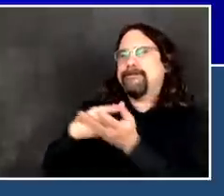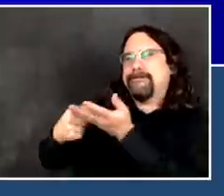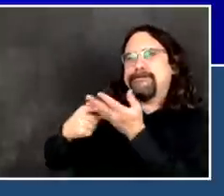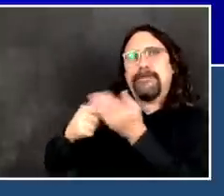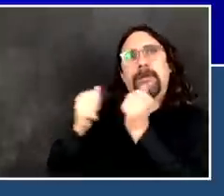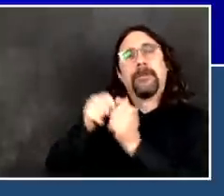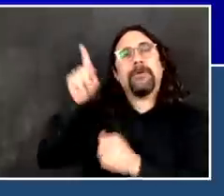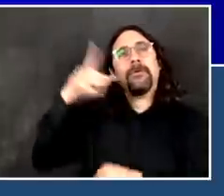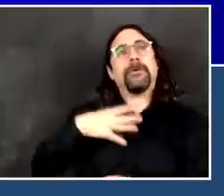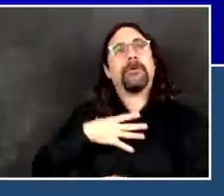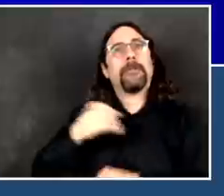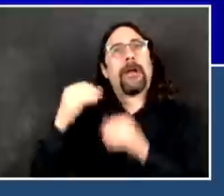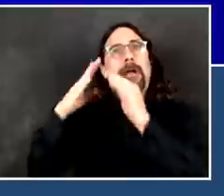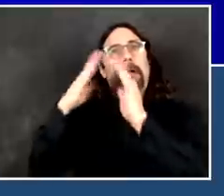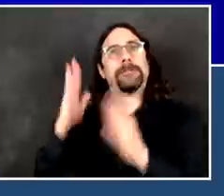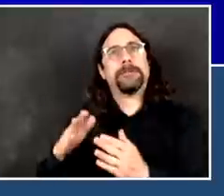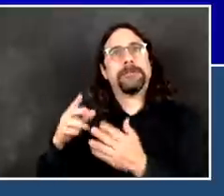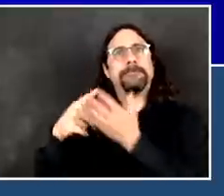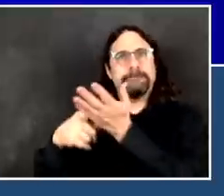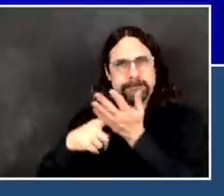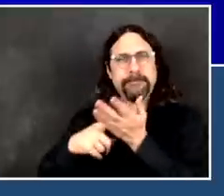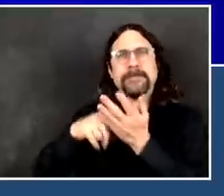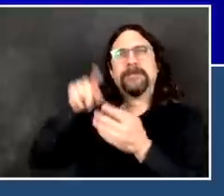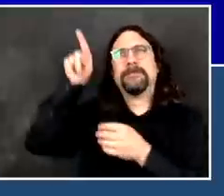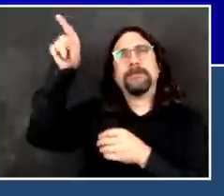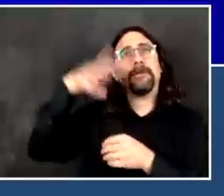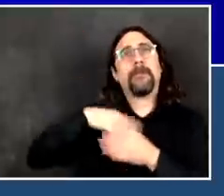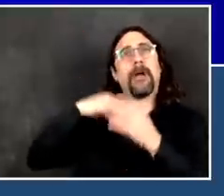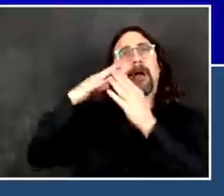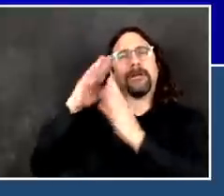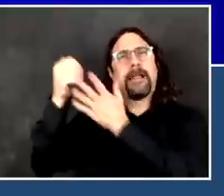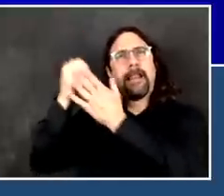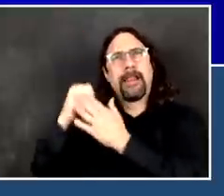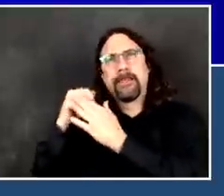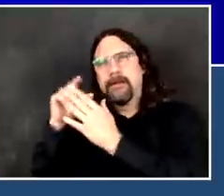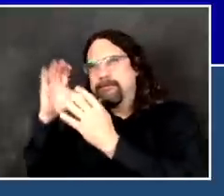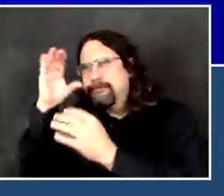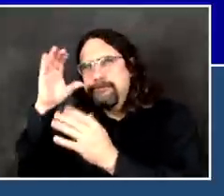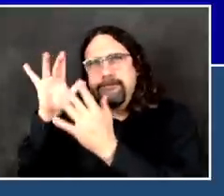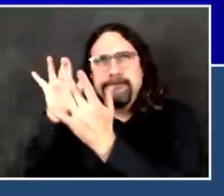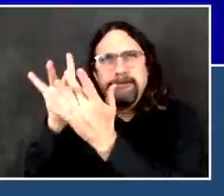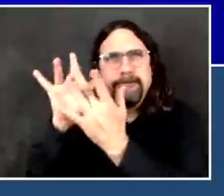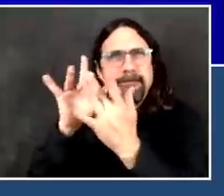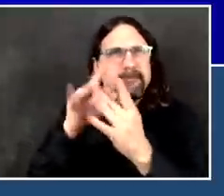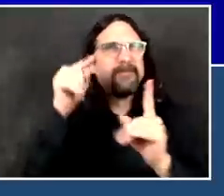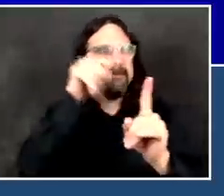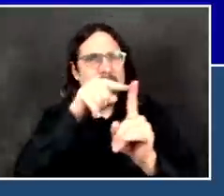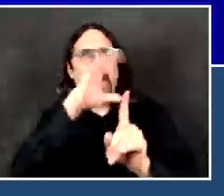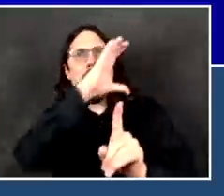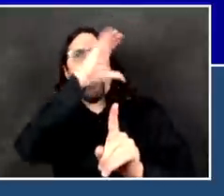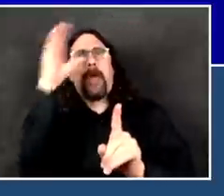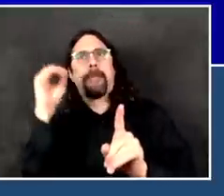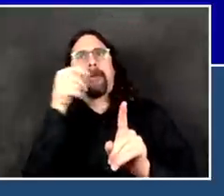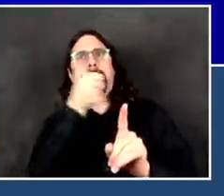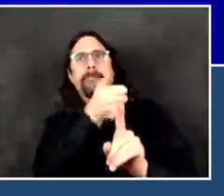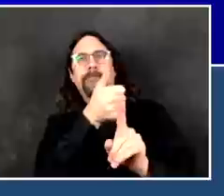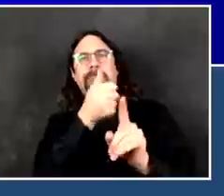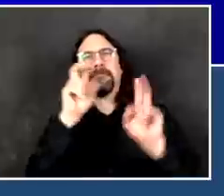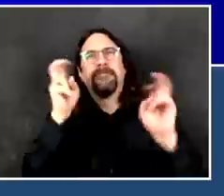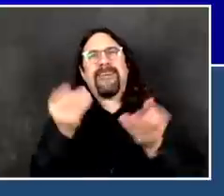really helpful. A special thank you to Kim Glass, who's one of the leaders of the industry, who's been giving us great help. They connect us to